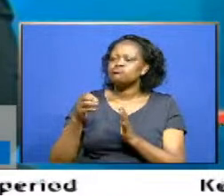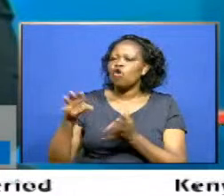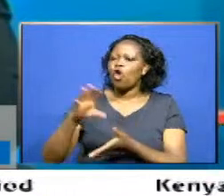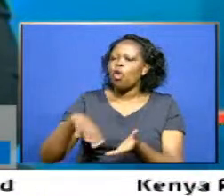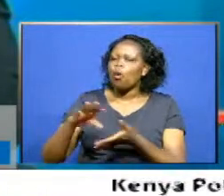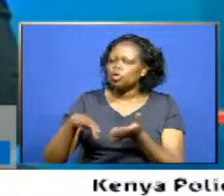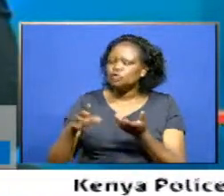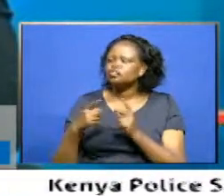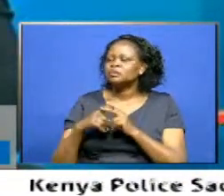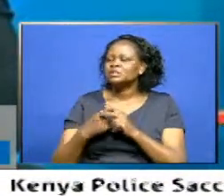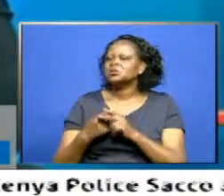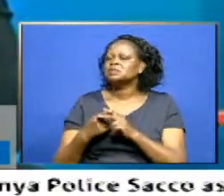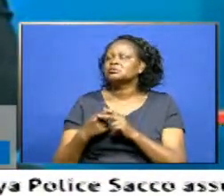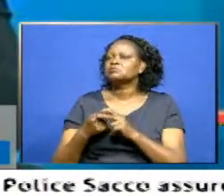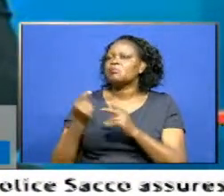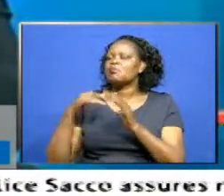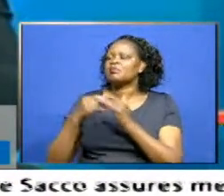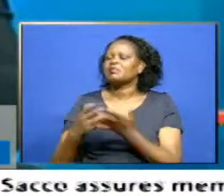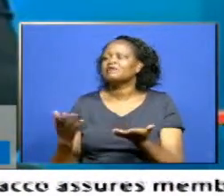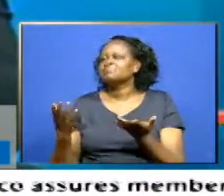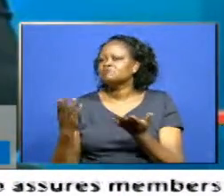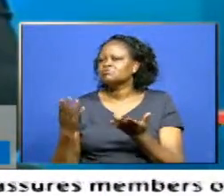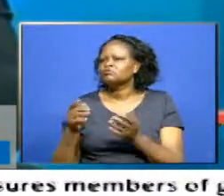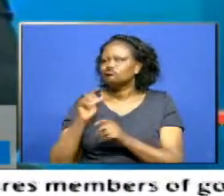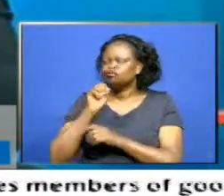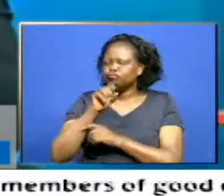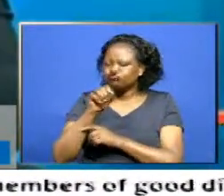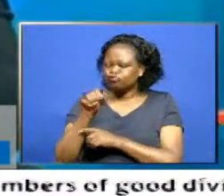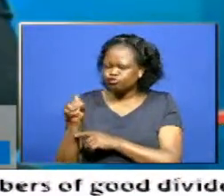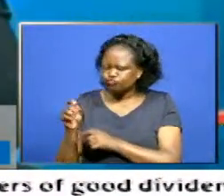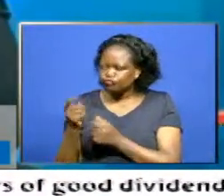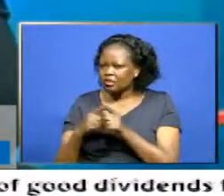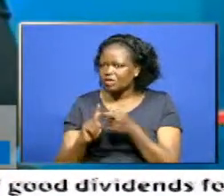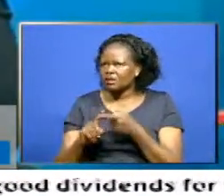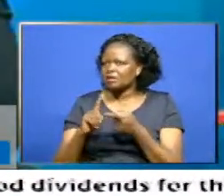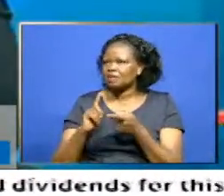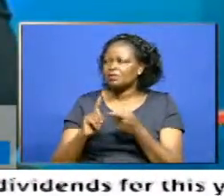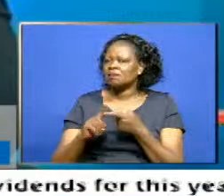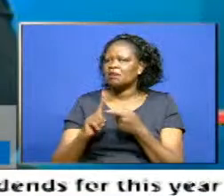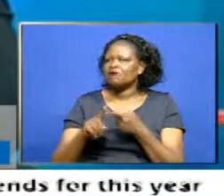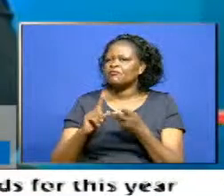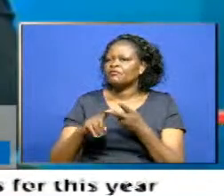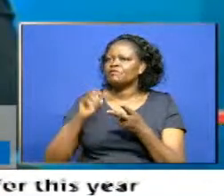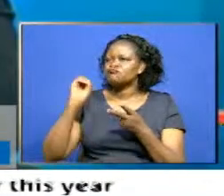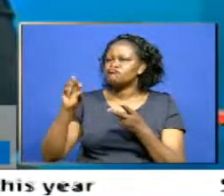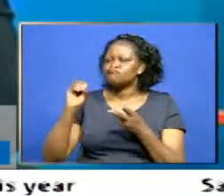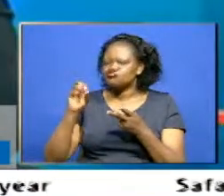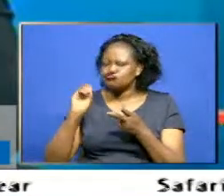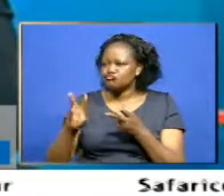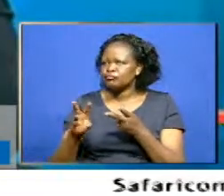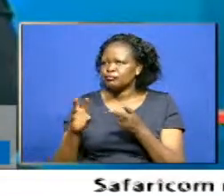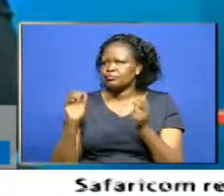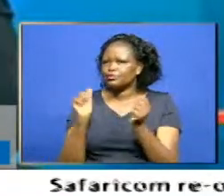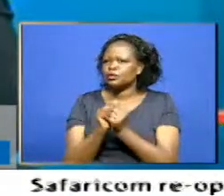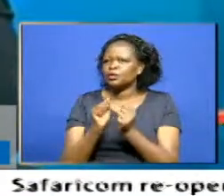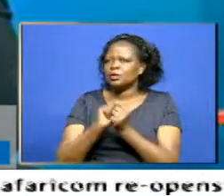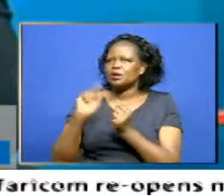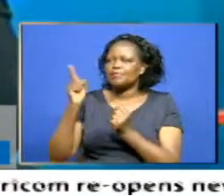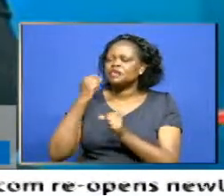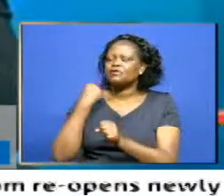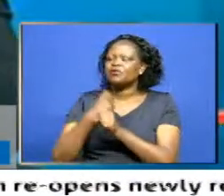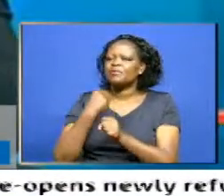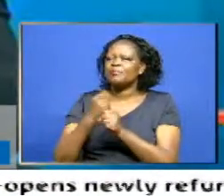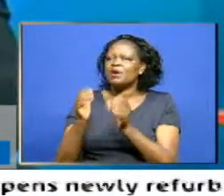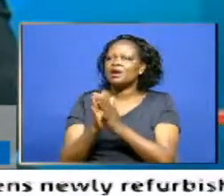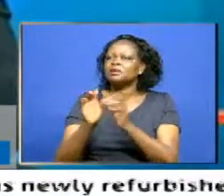at household level. There was also collaboration between the Nairobi City Council and the Ministry of Labour and Social